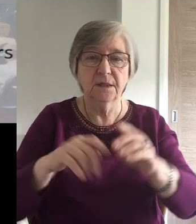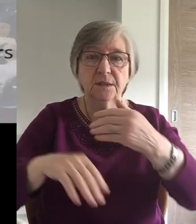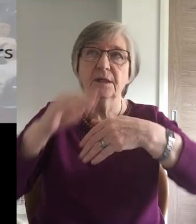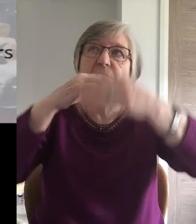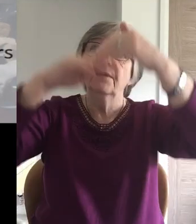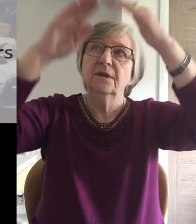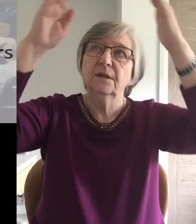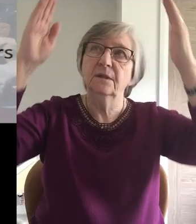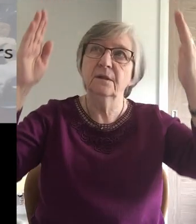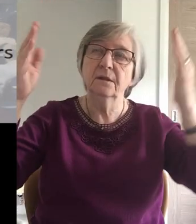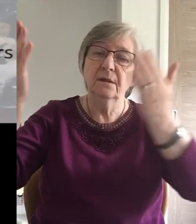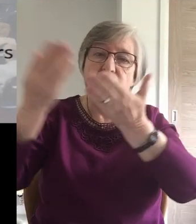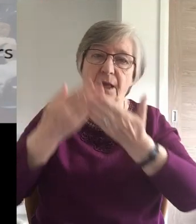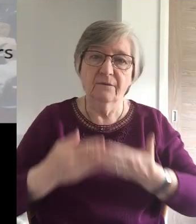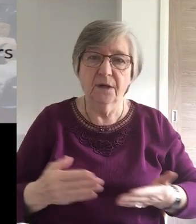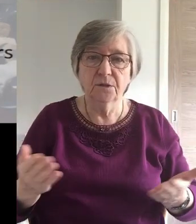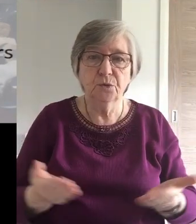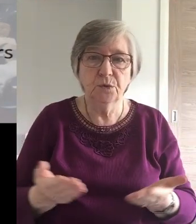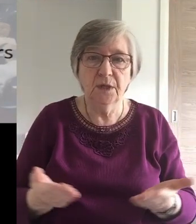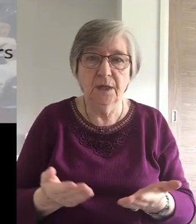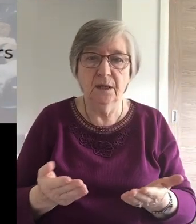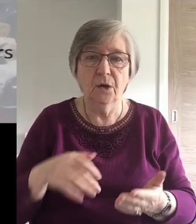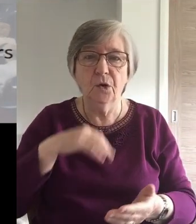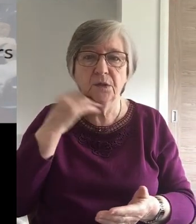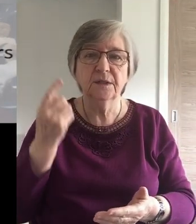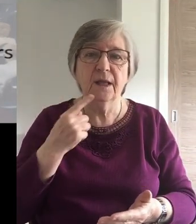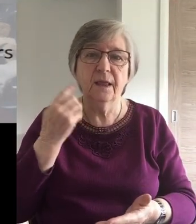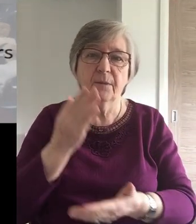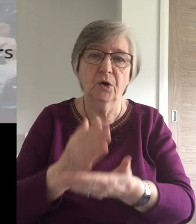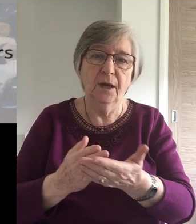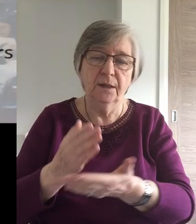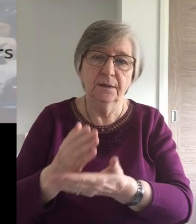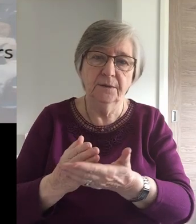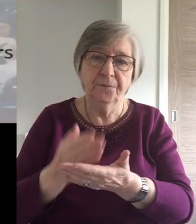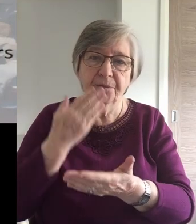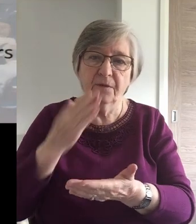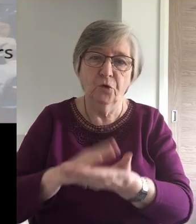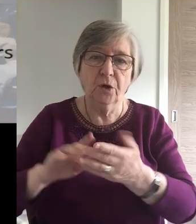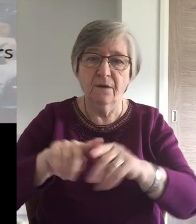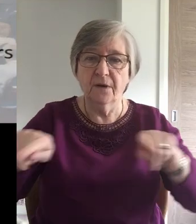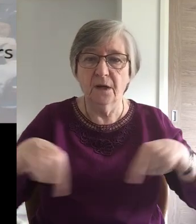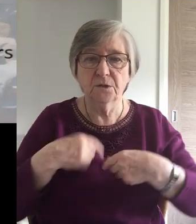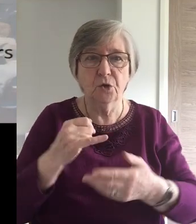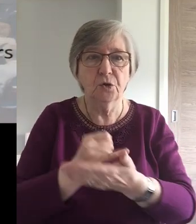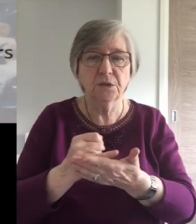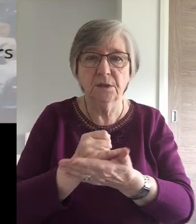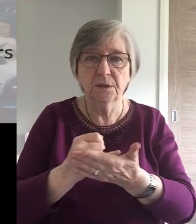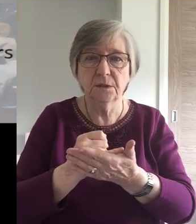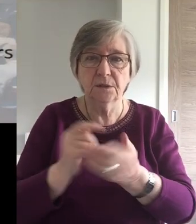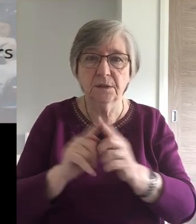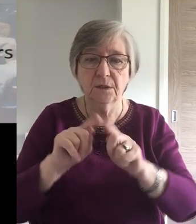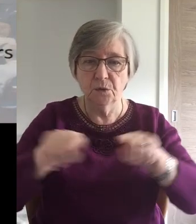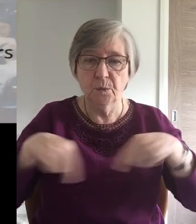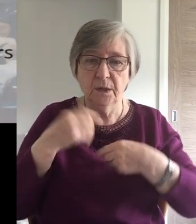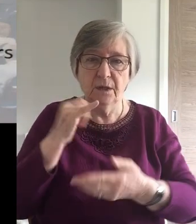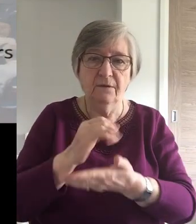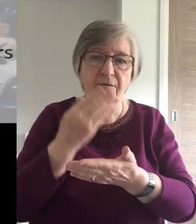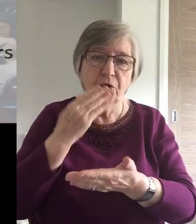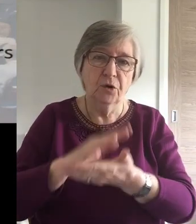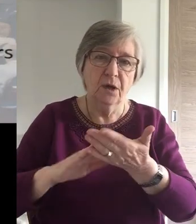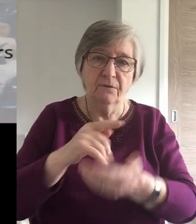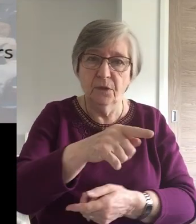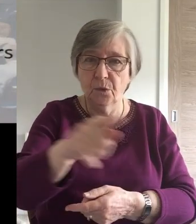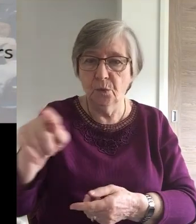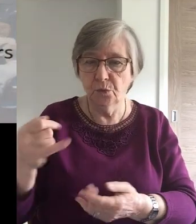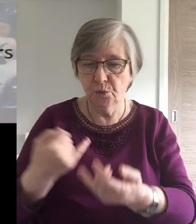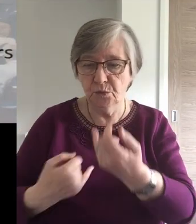earth as it is in heaven. Give us today our daily bread. Forgive us our sins as we